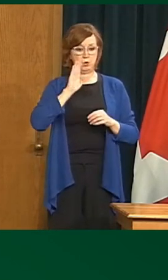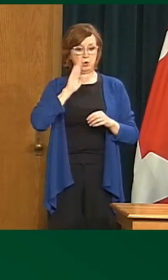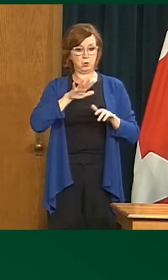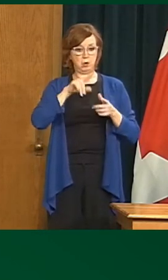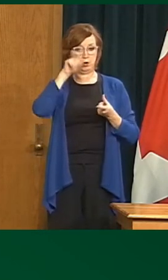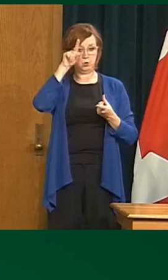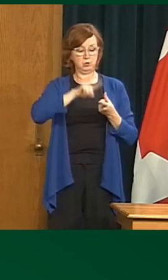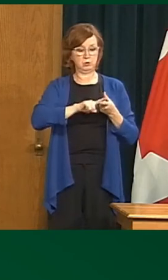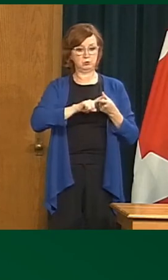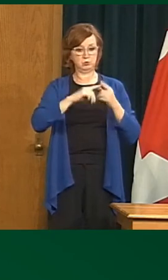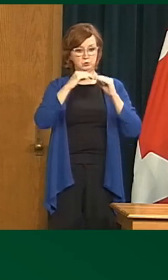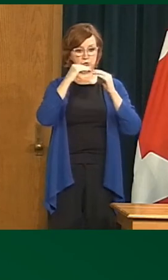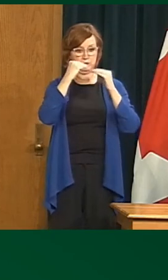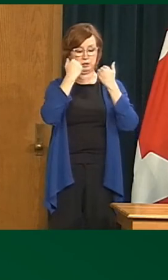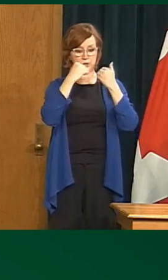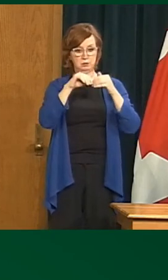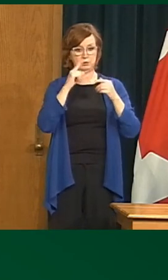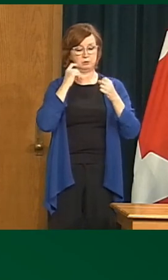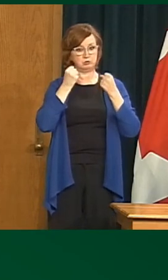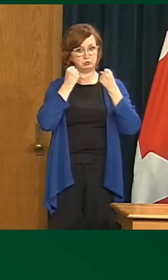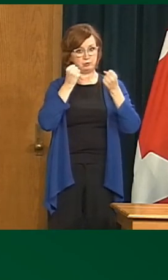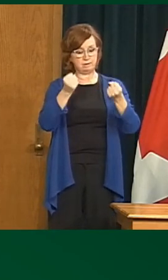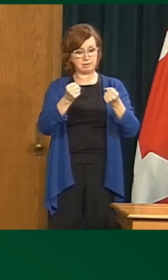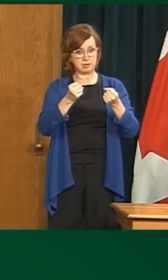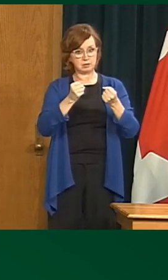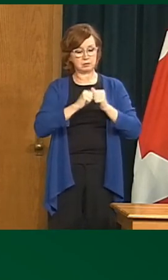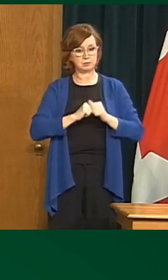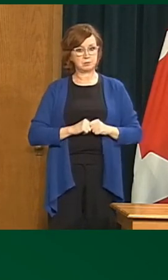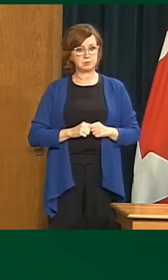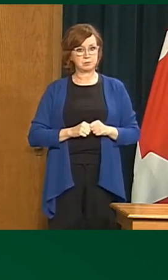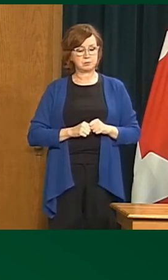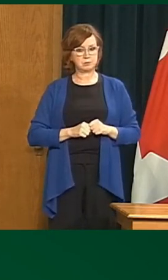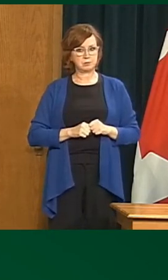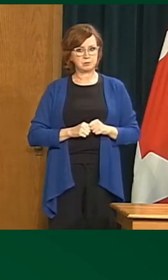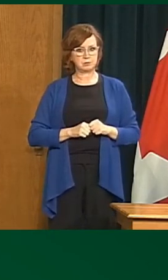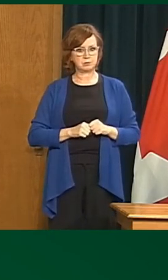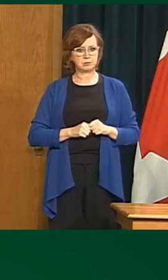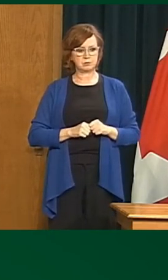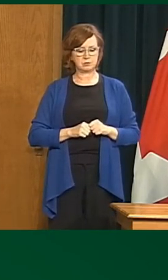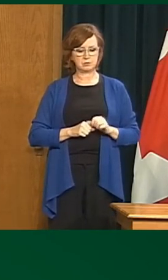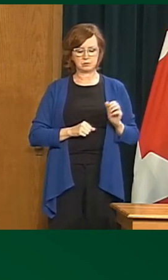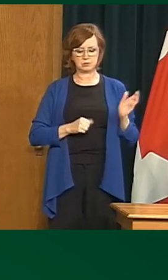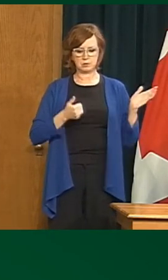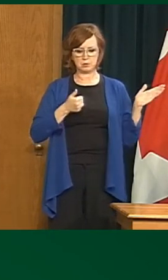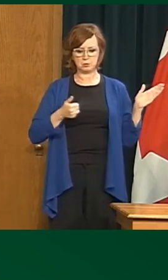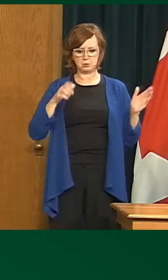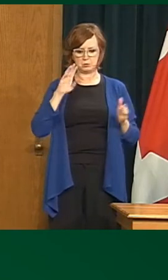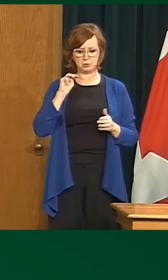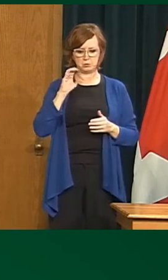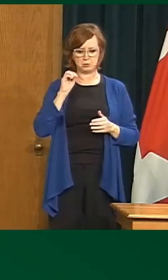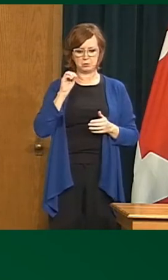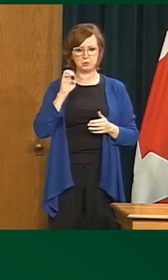district or any parts of the district, and if so, which specific areas? So there is